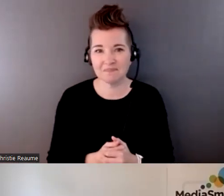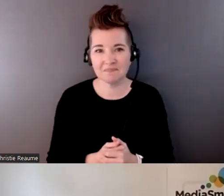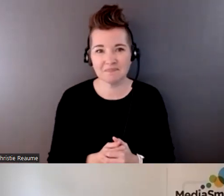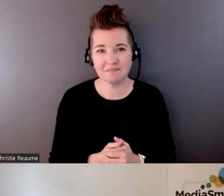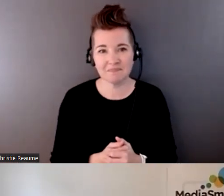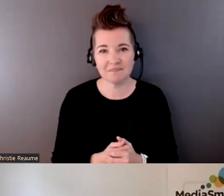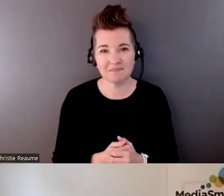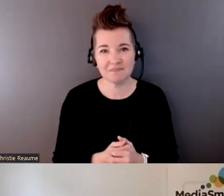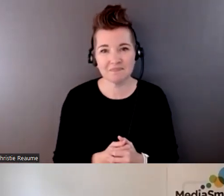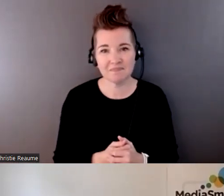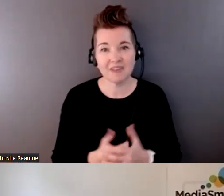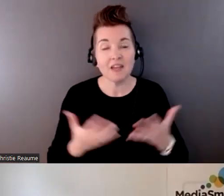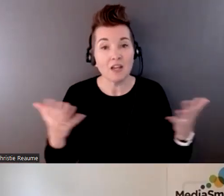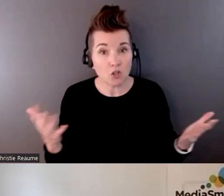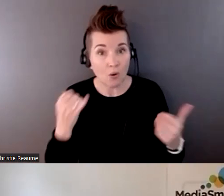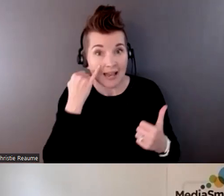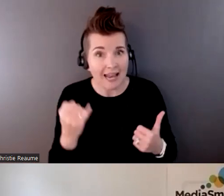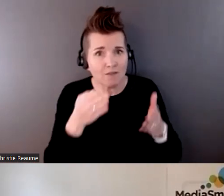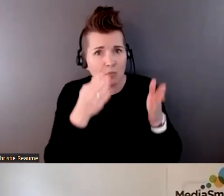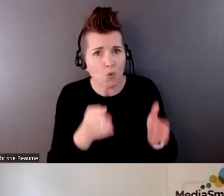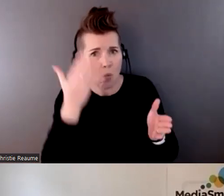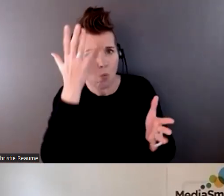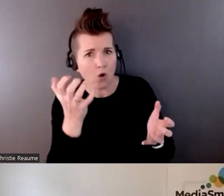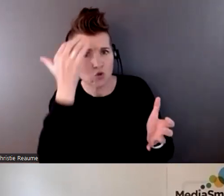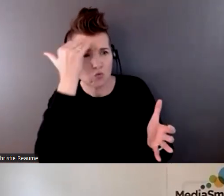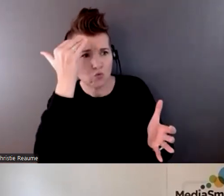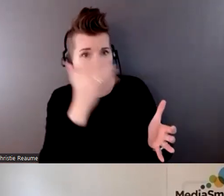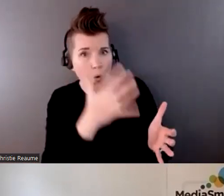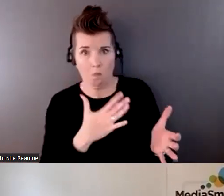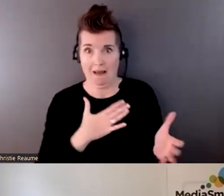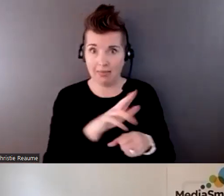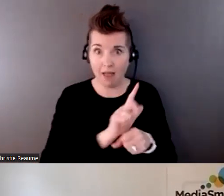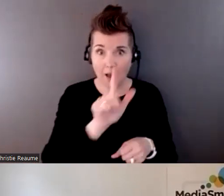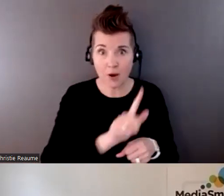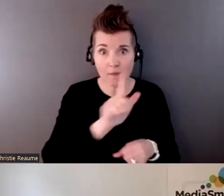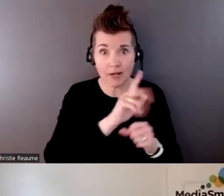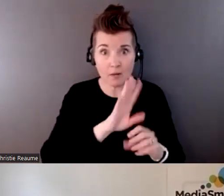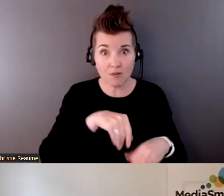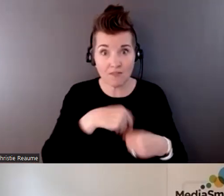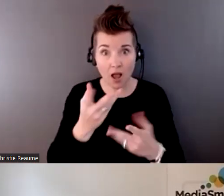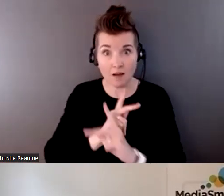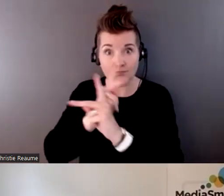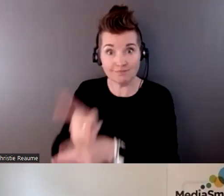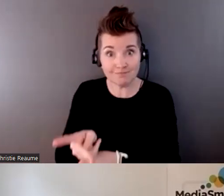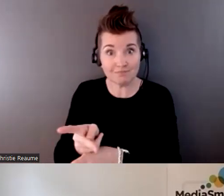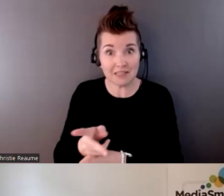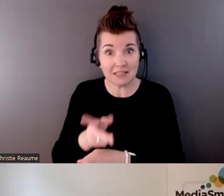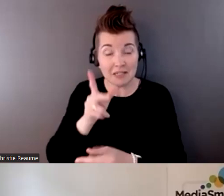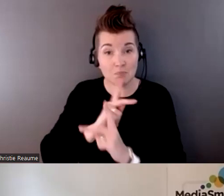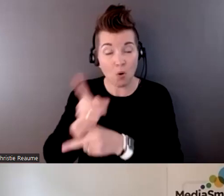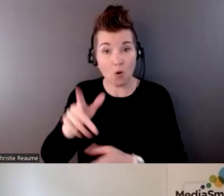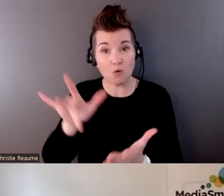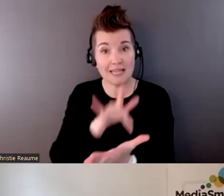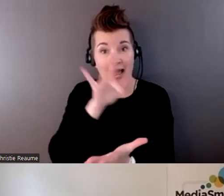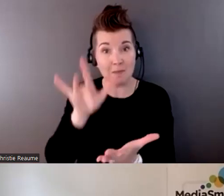their Library offers such a thing is there I mean obviously other than going straight to the library and asking let's say that's you know